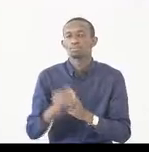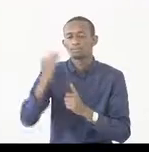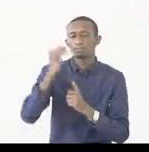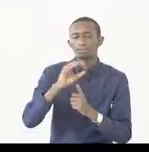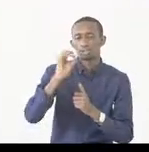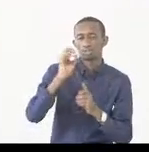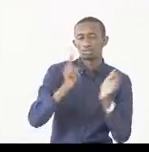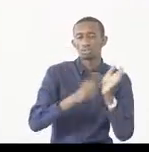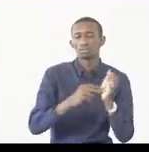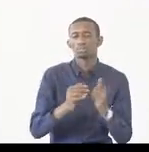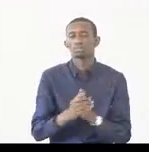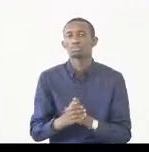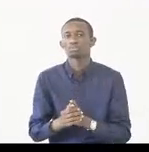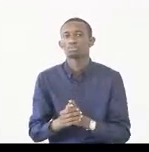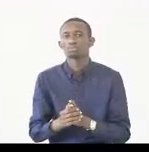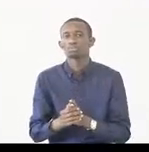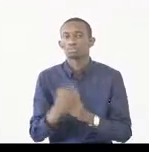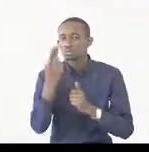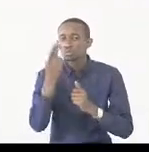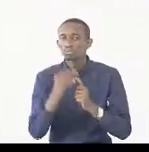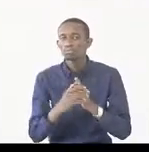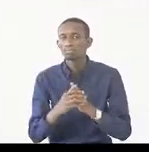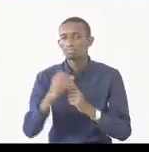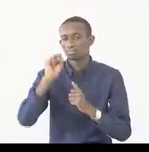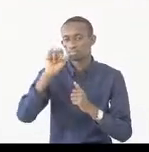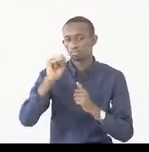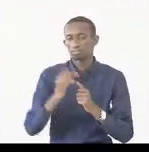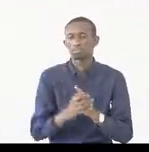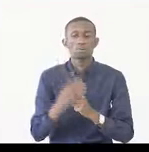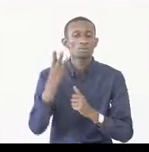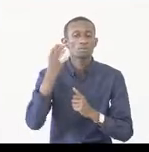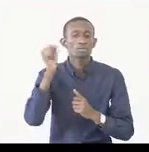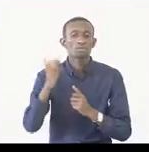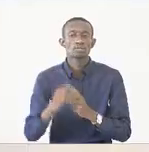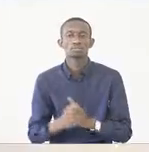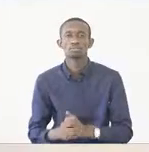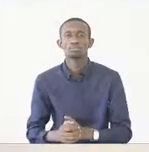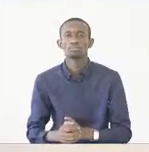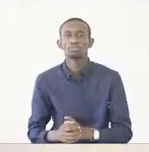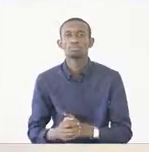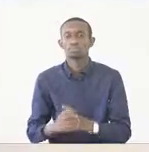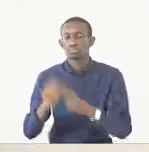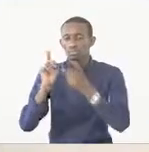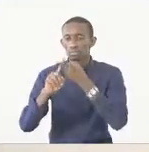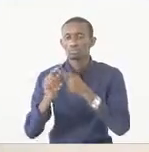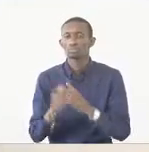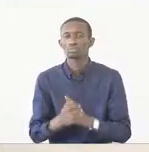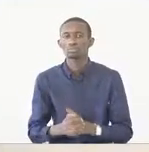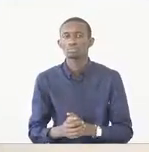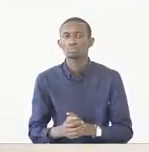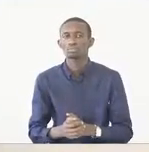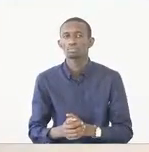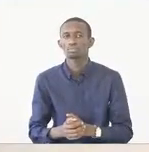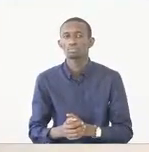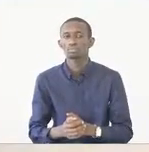here equals to 2 sine 45 plus, this